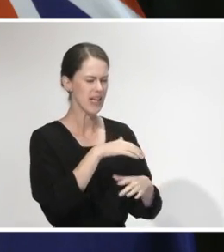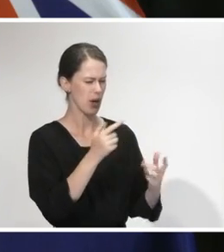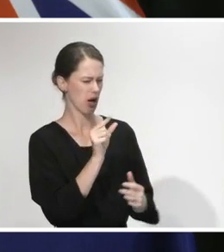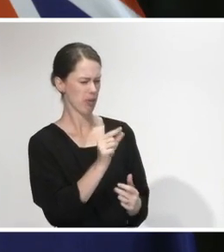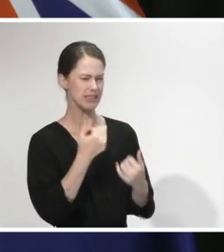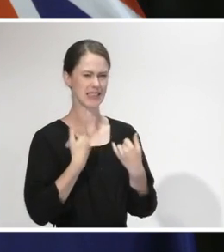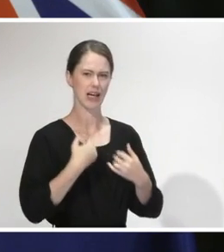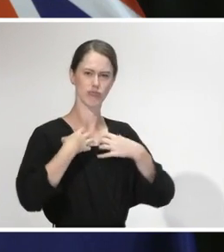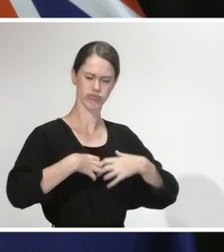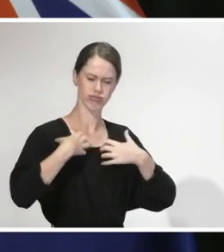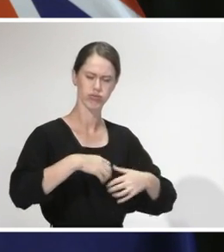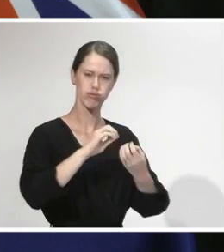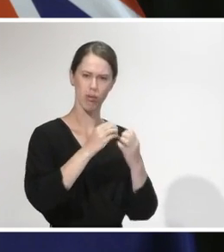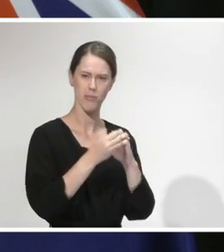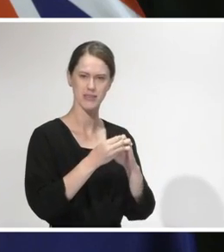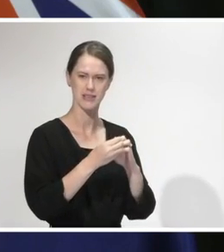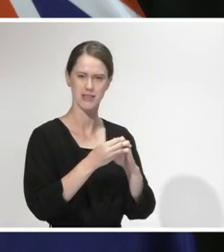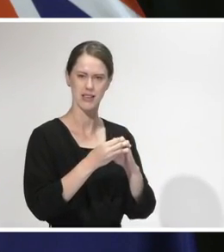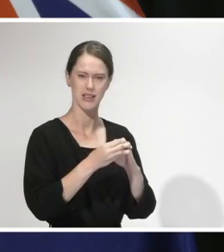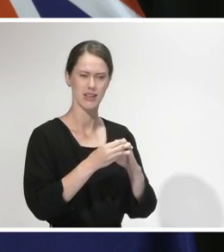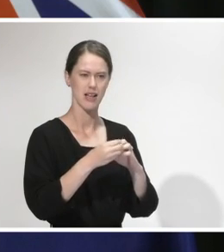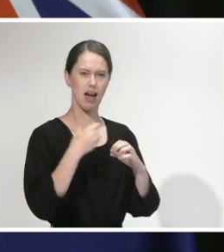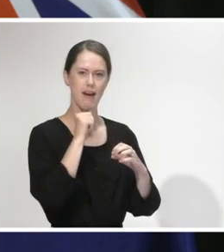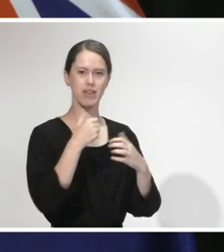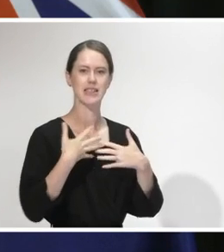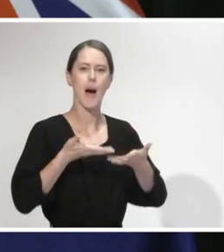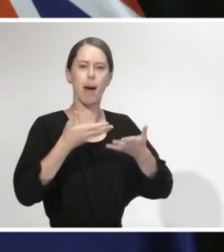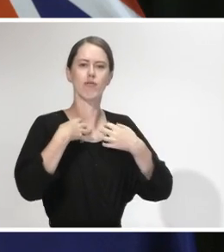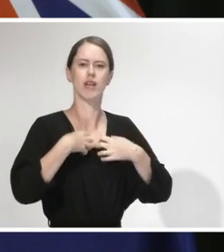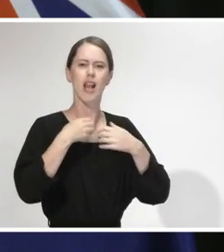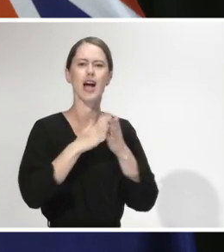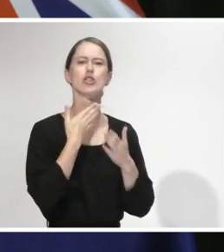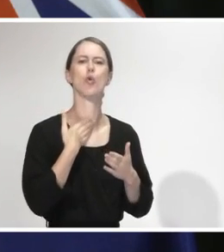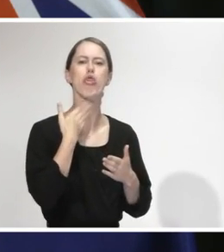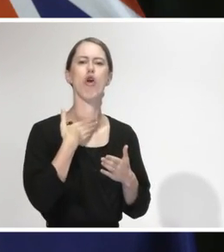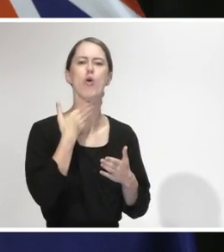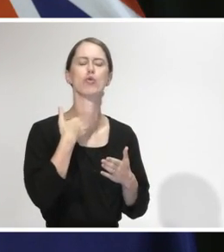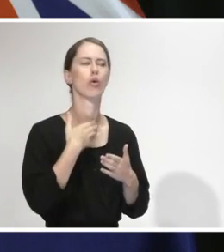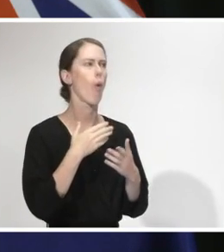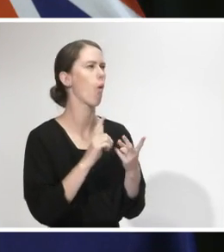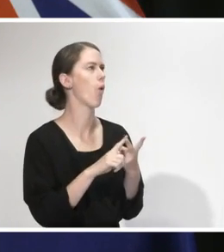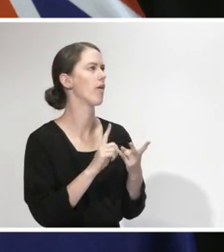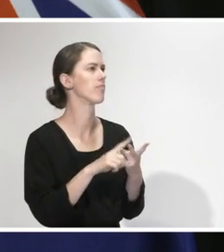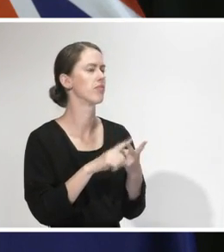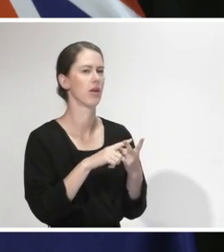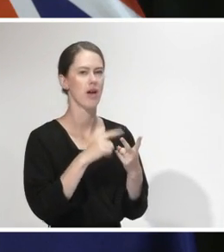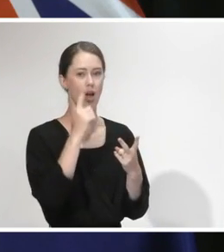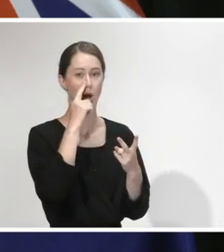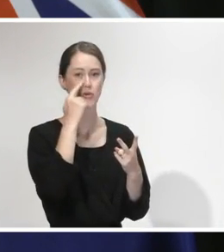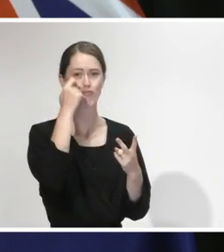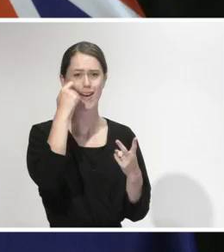with respiratory symptoms, whether upper respiratory symptoms, which could just be a sore throat or a runny